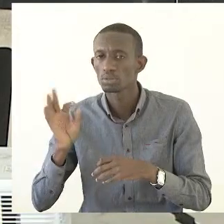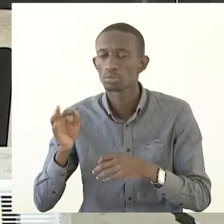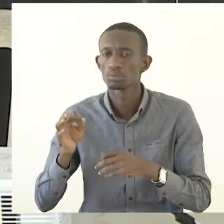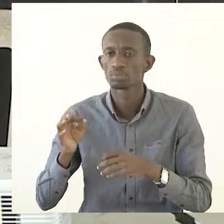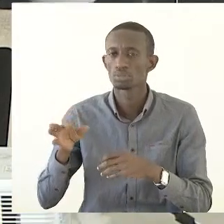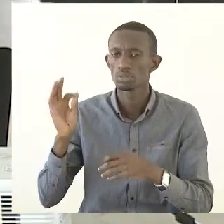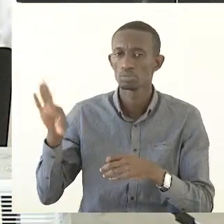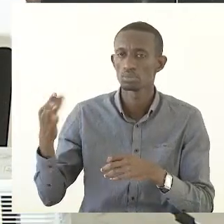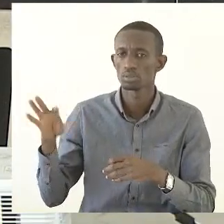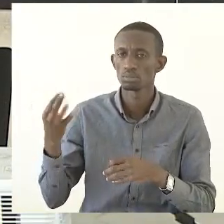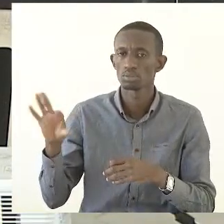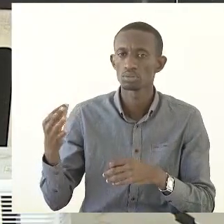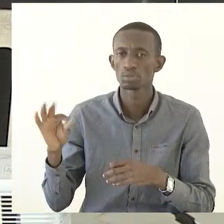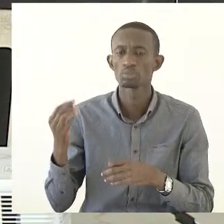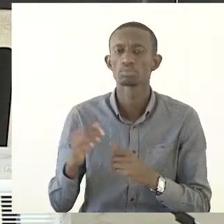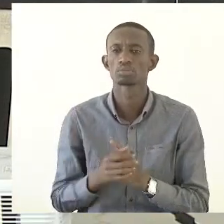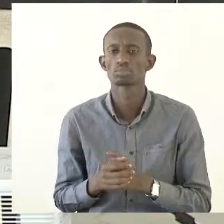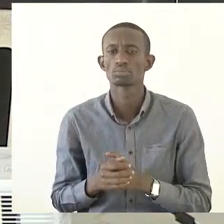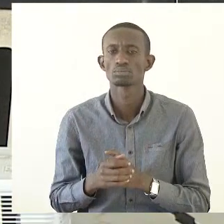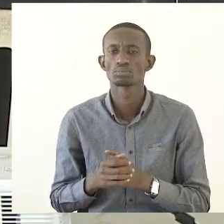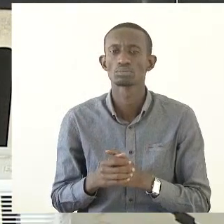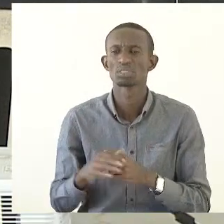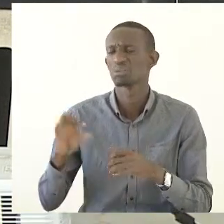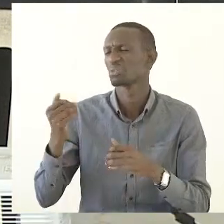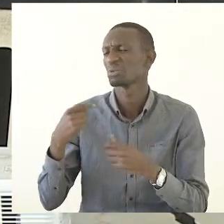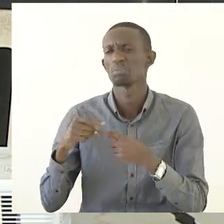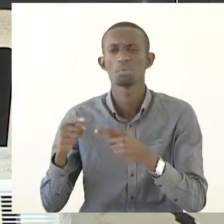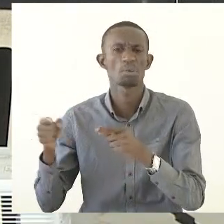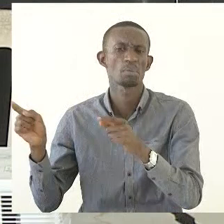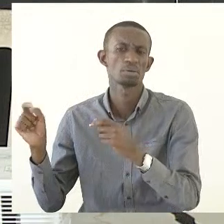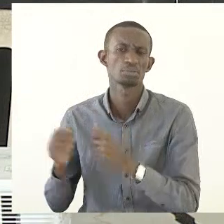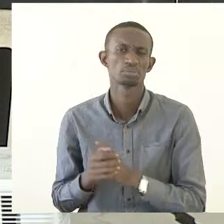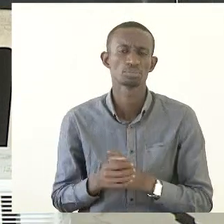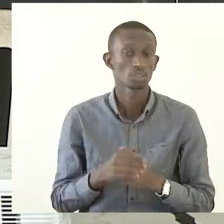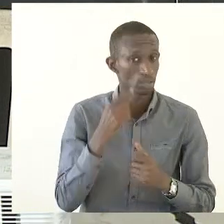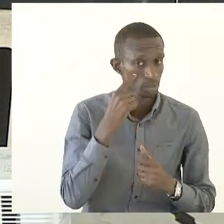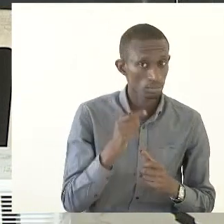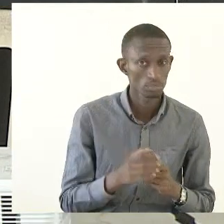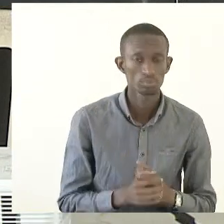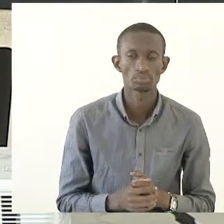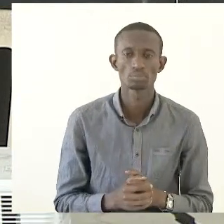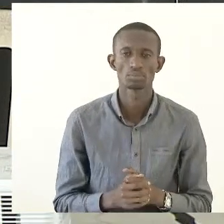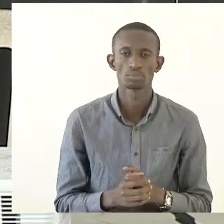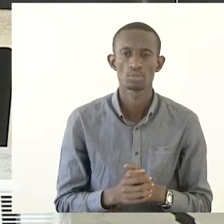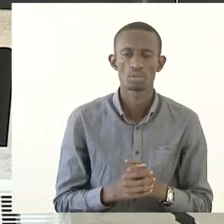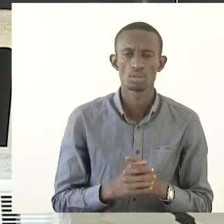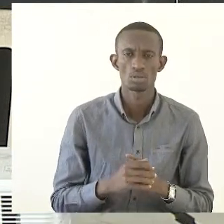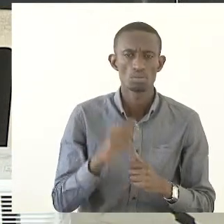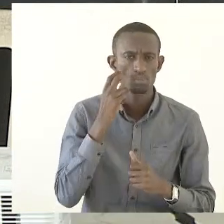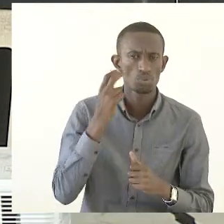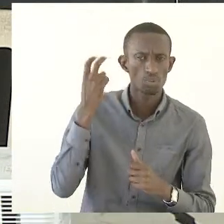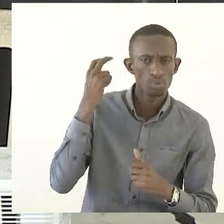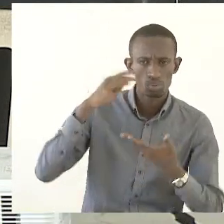and etc. etc. Let's now go to the previous lesson we